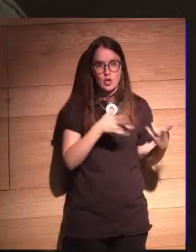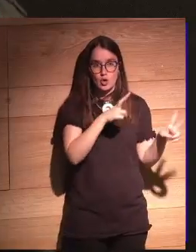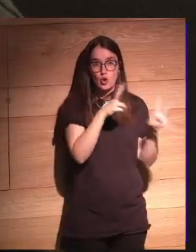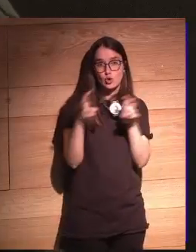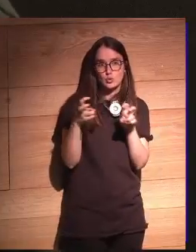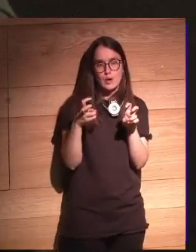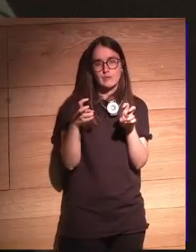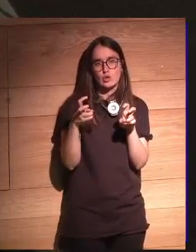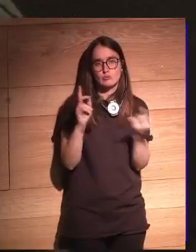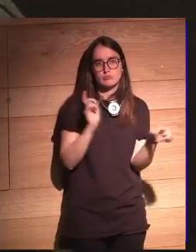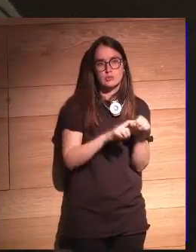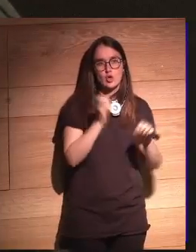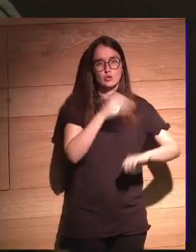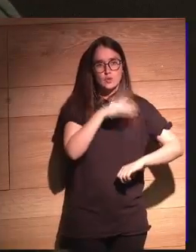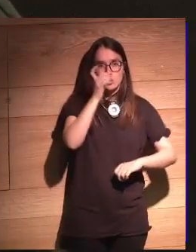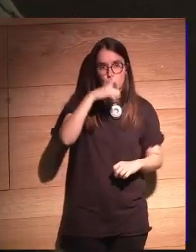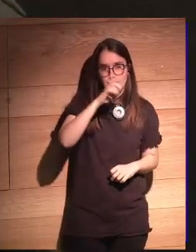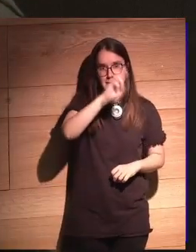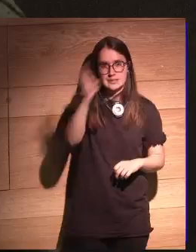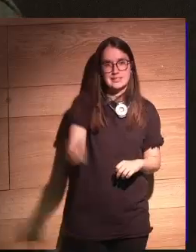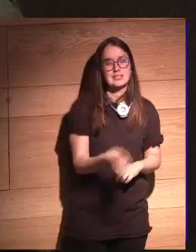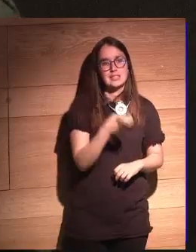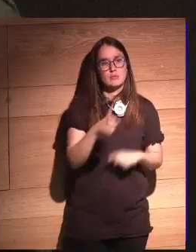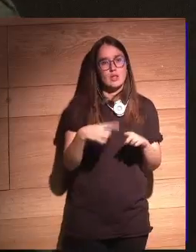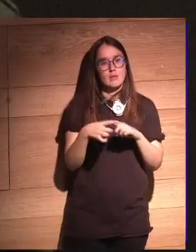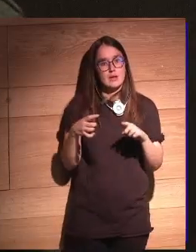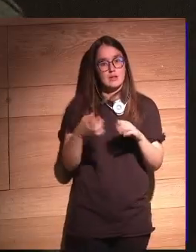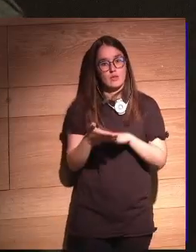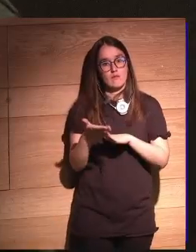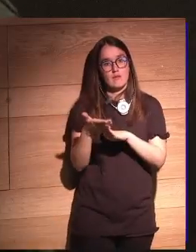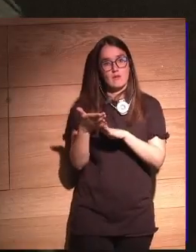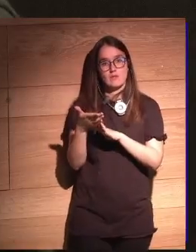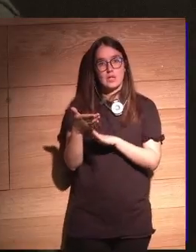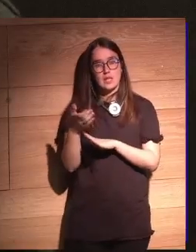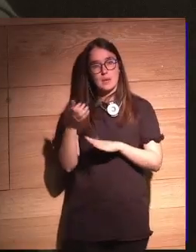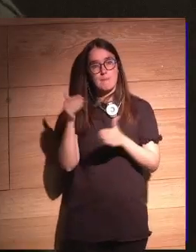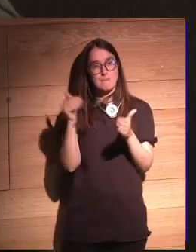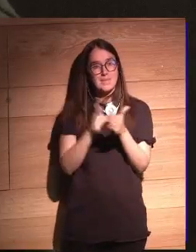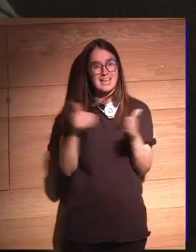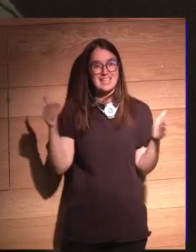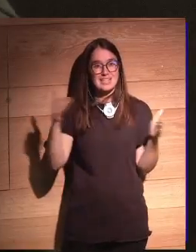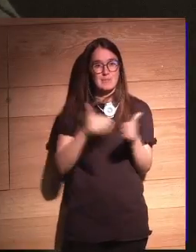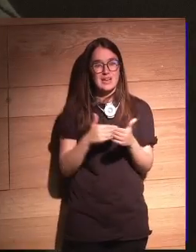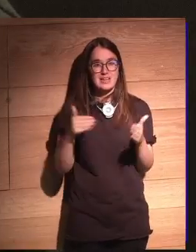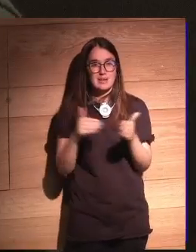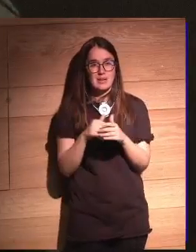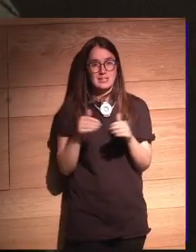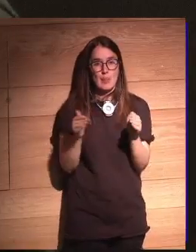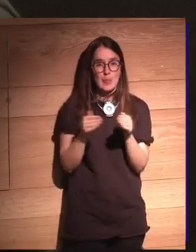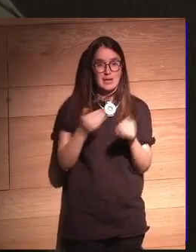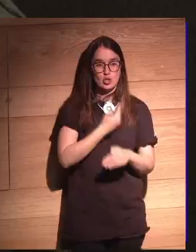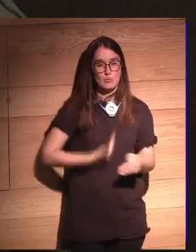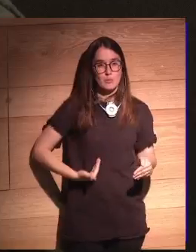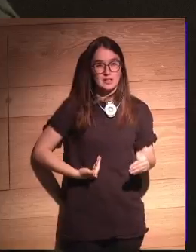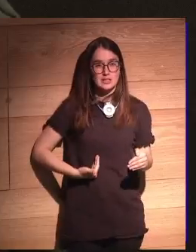key actors, new actors, let's say, vulture funds and so on, but just the enormous momentum of having thousands